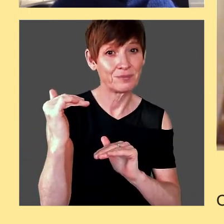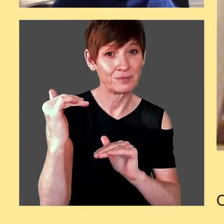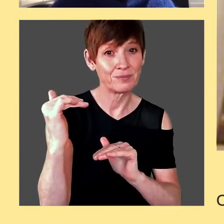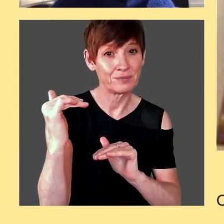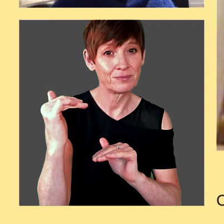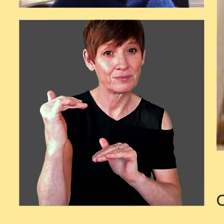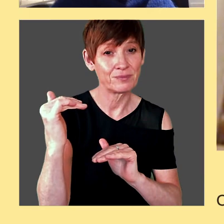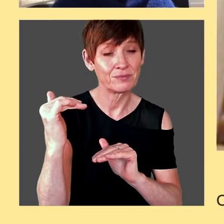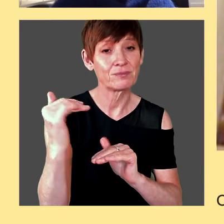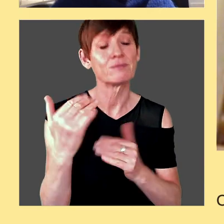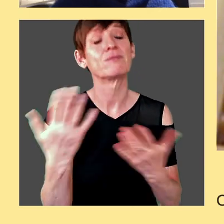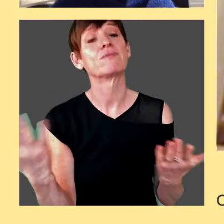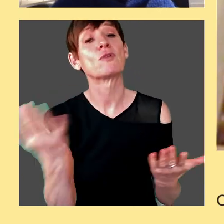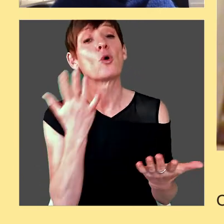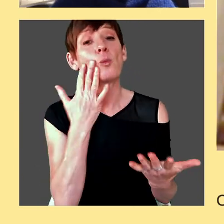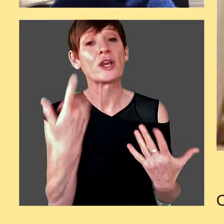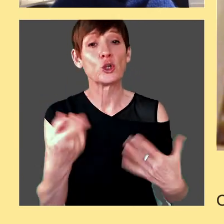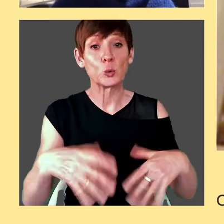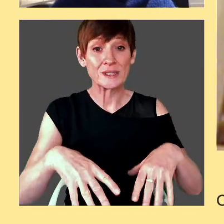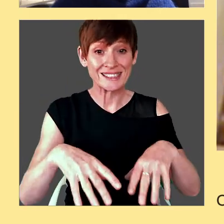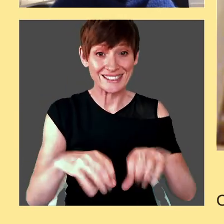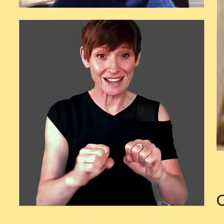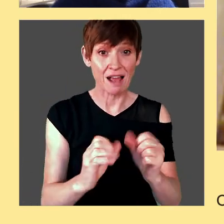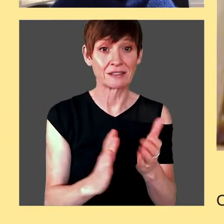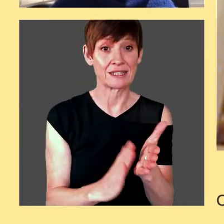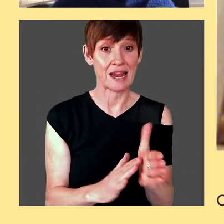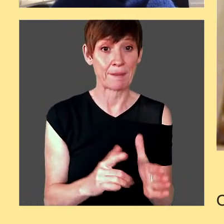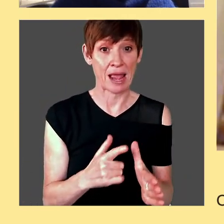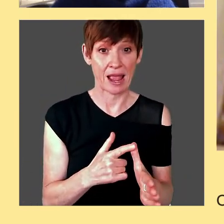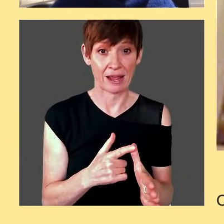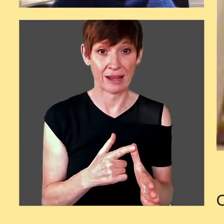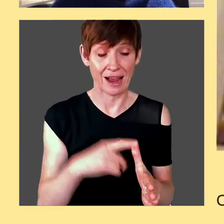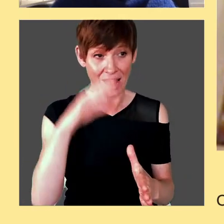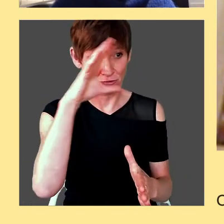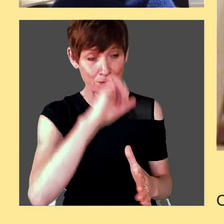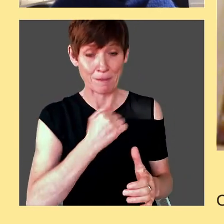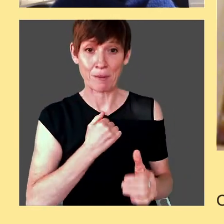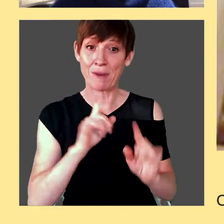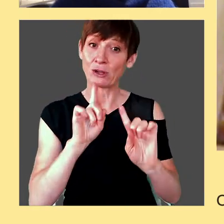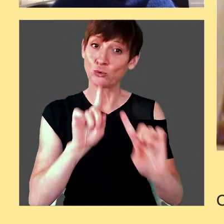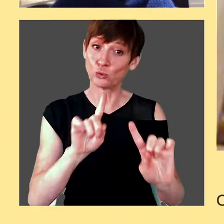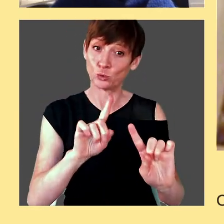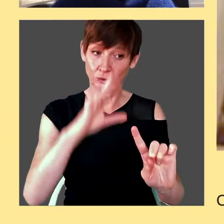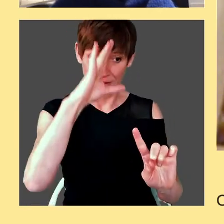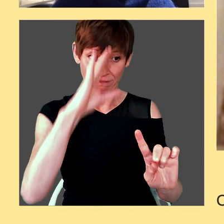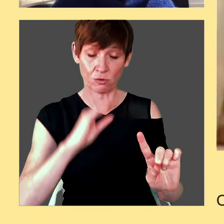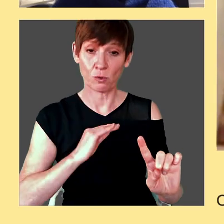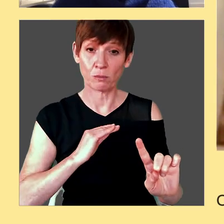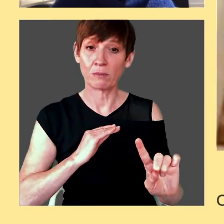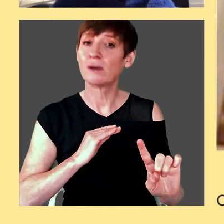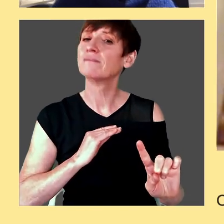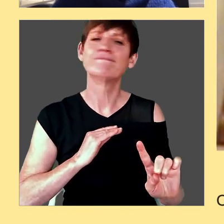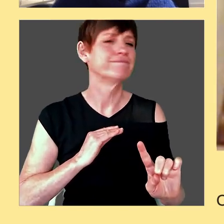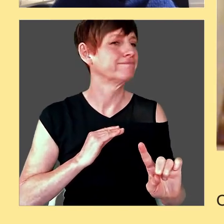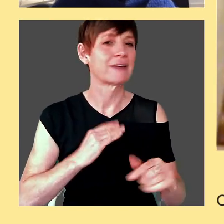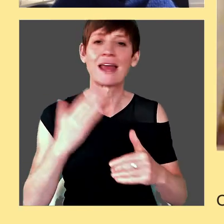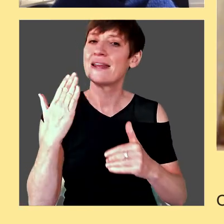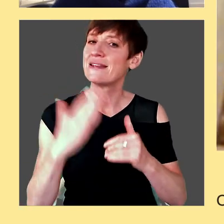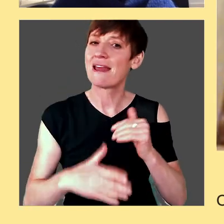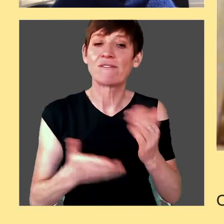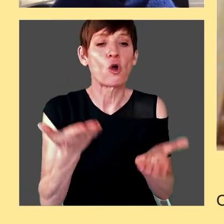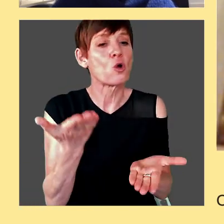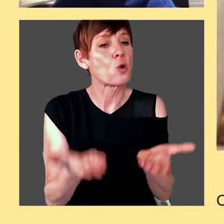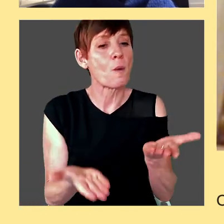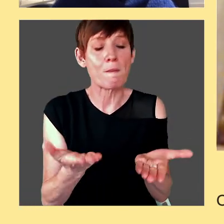when we start MA, again, Ian told us something very good. He said, never compare yourself with other